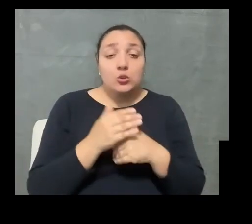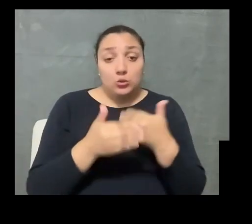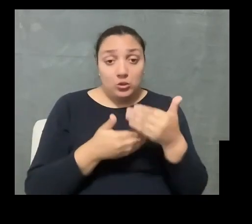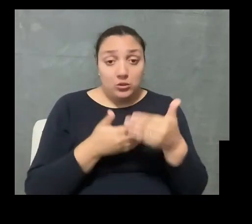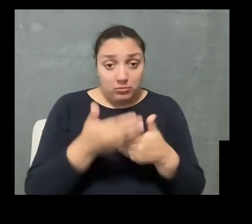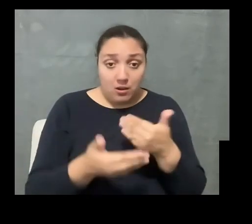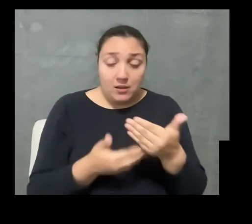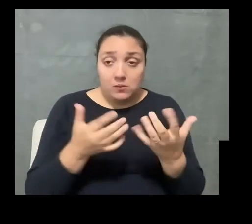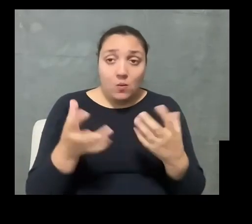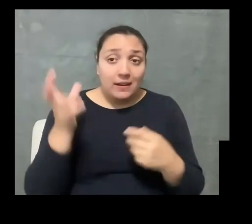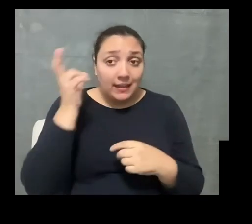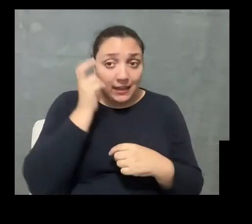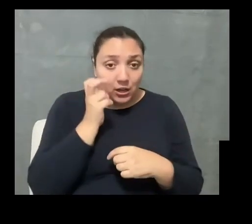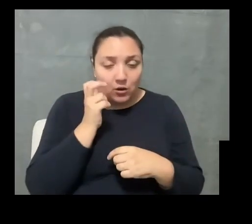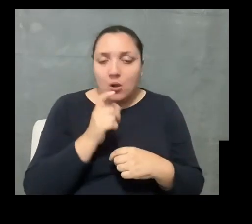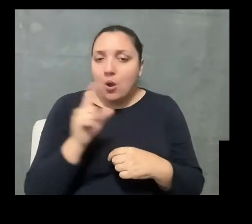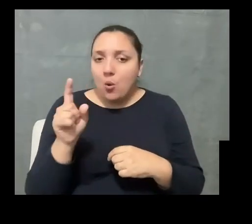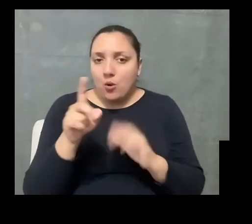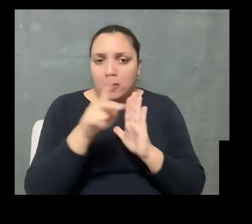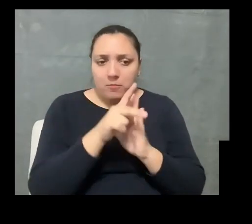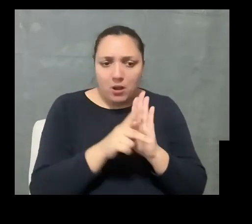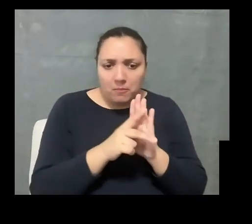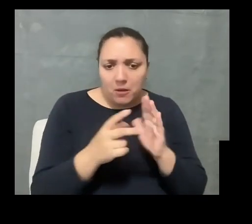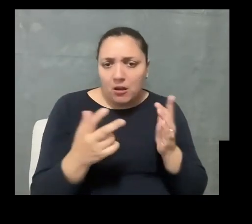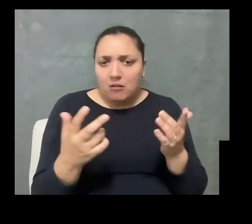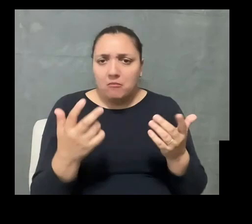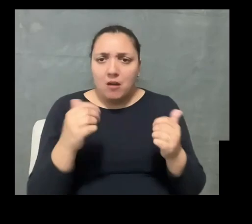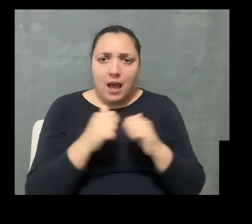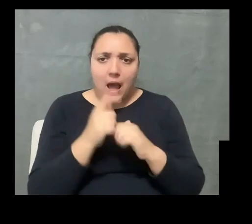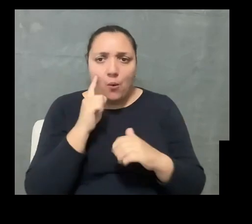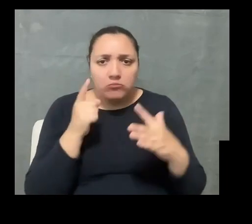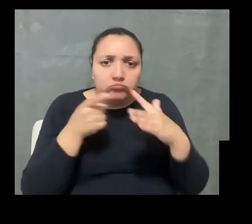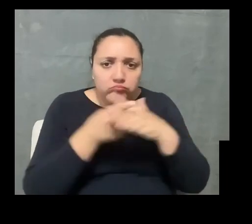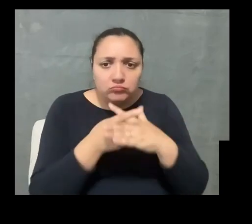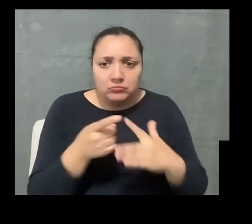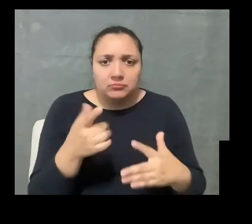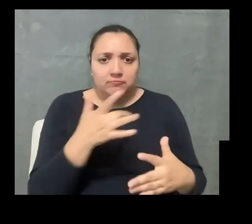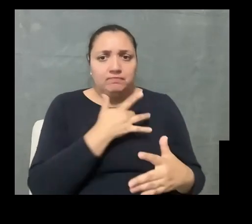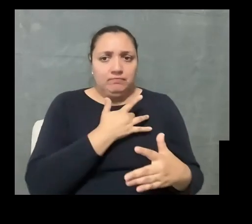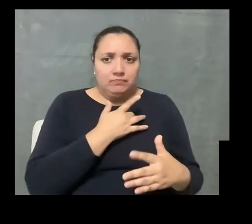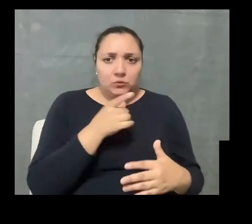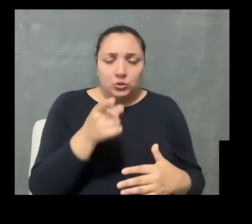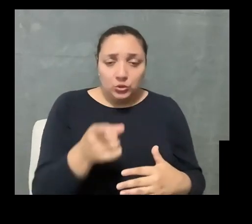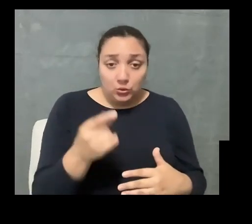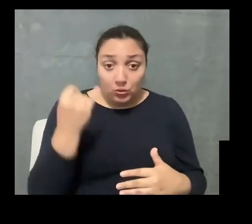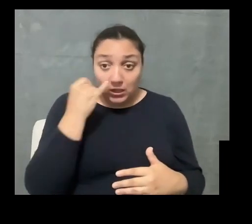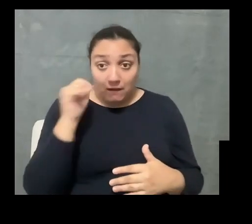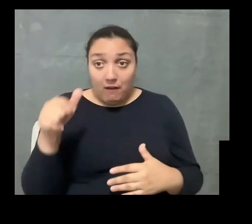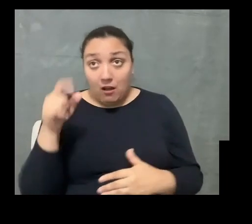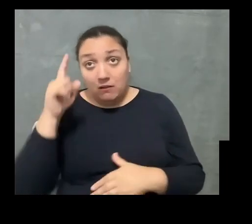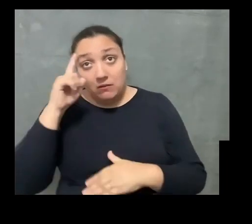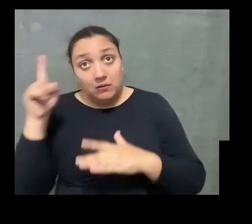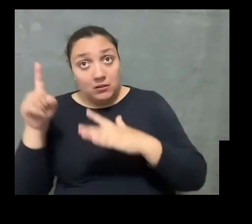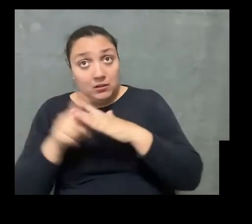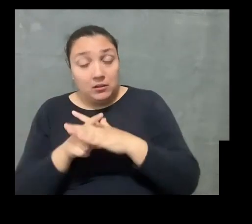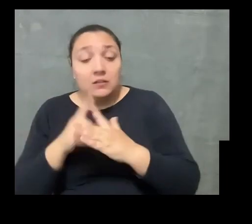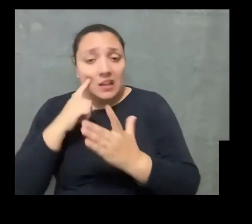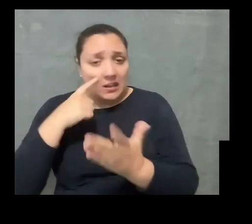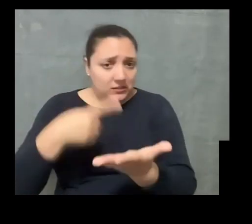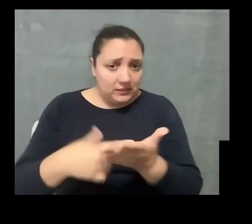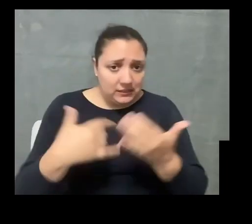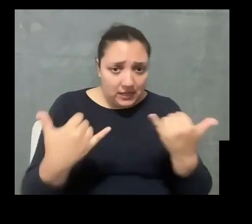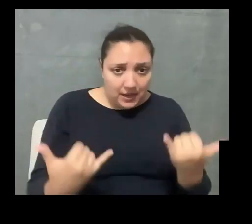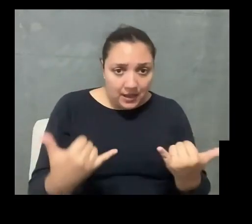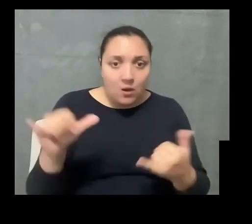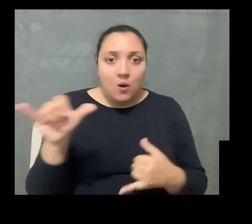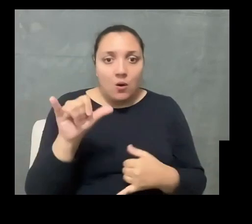hear where these principles resonate with you. If there are other ones that you want to raise, that would be really great to surface today. And we also want to know how we should